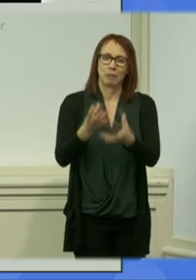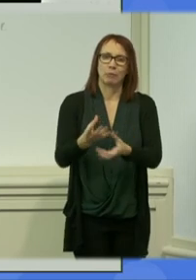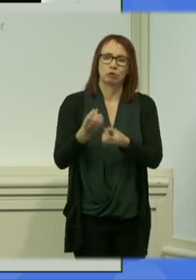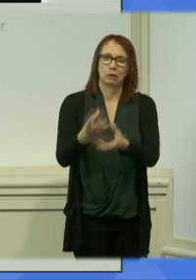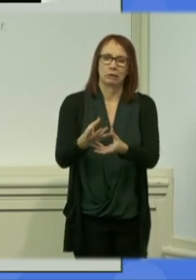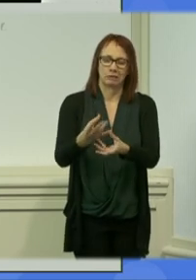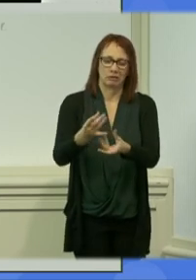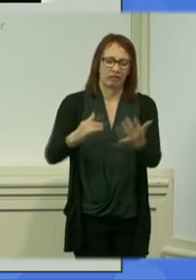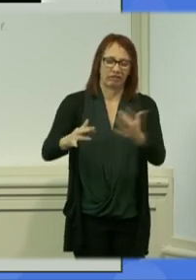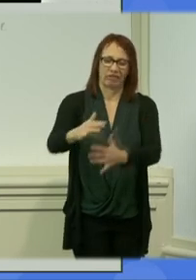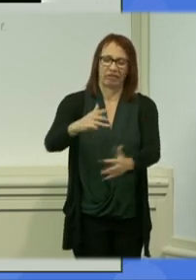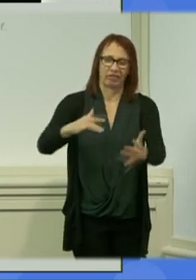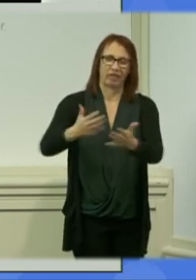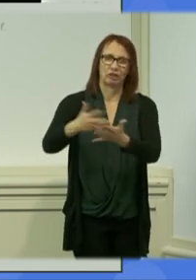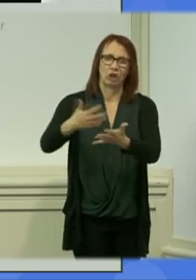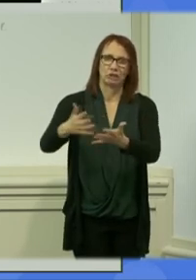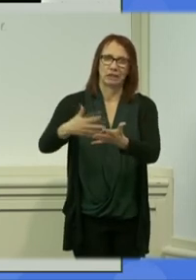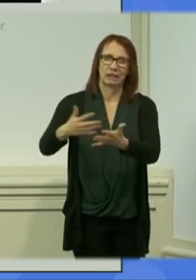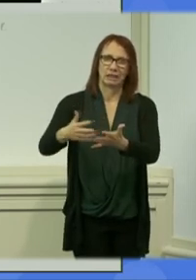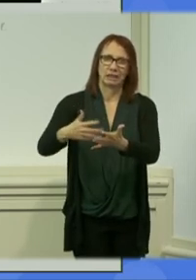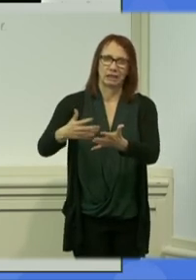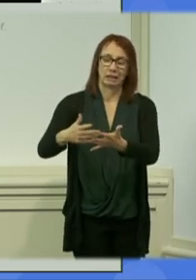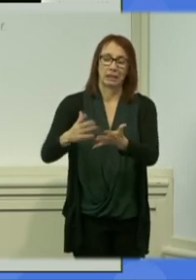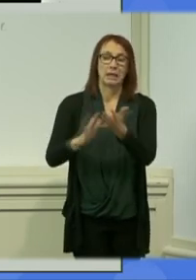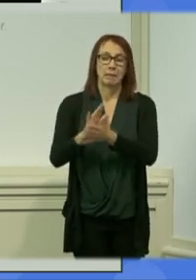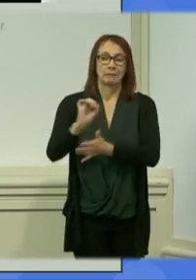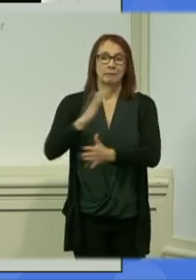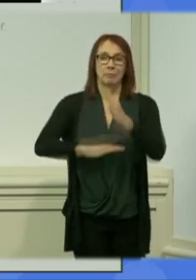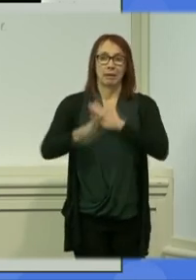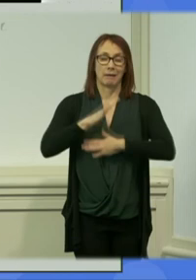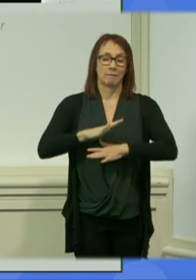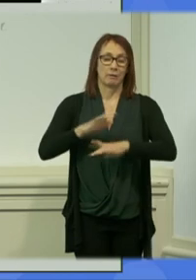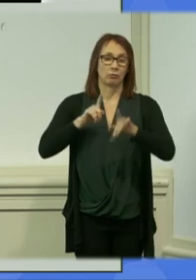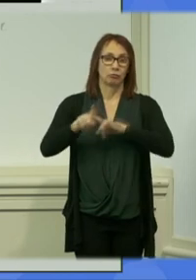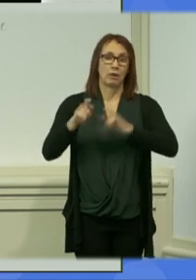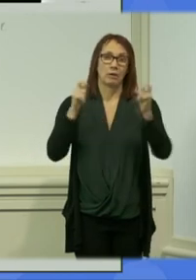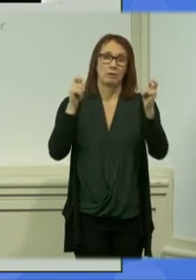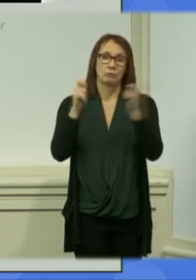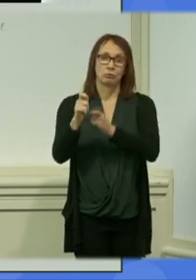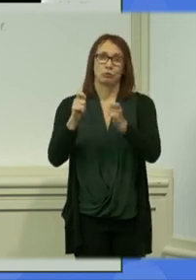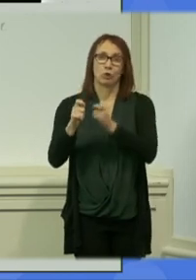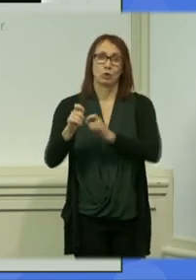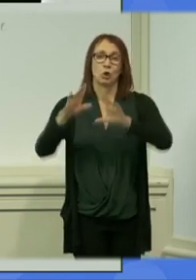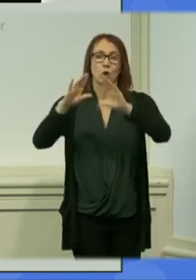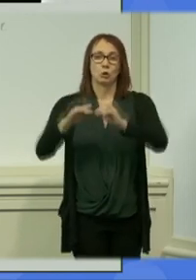to pollute less because they would have to pay for it. And so there are some examples of these that we already